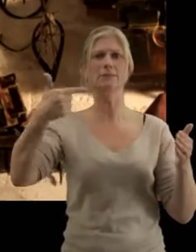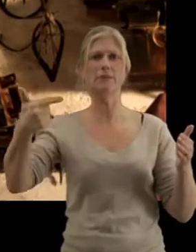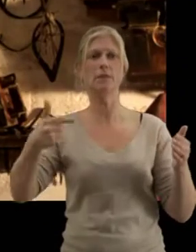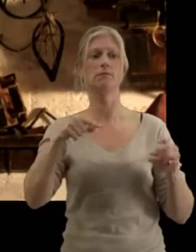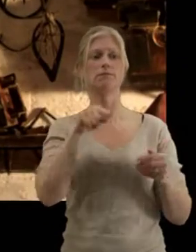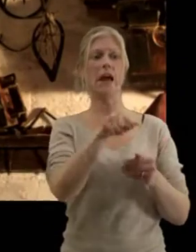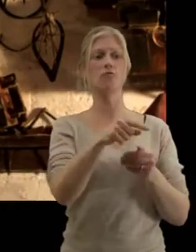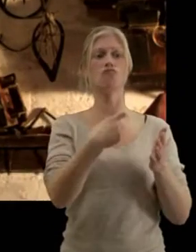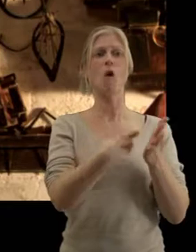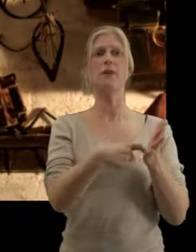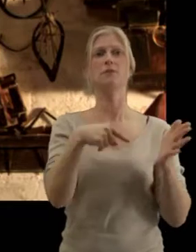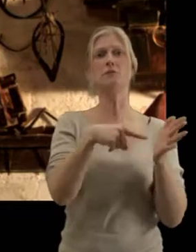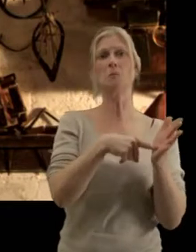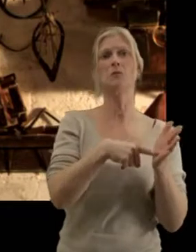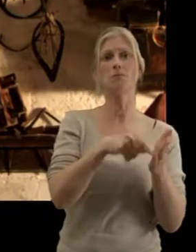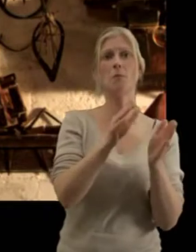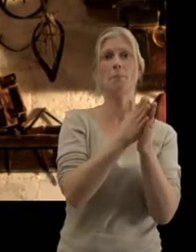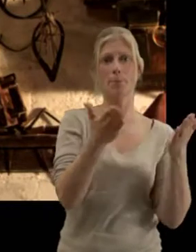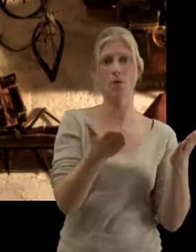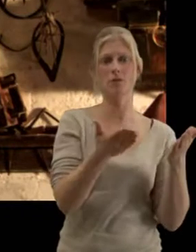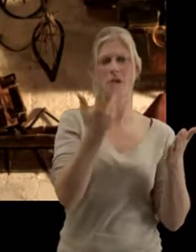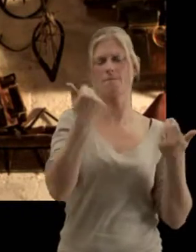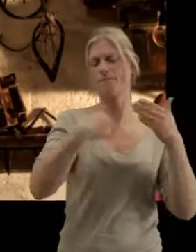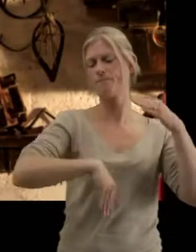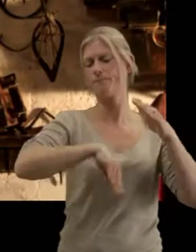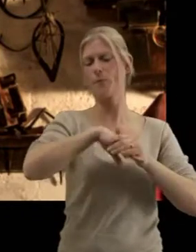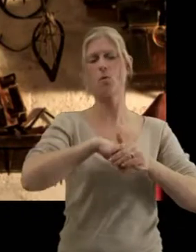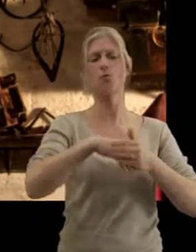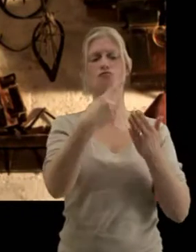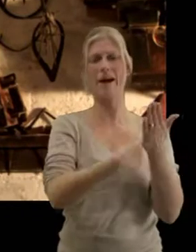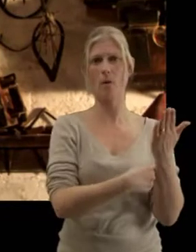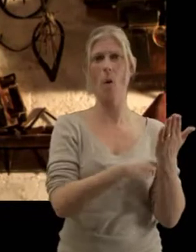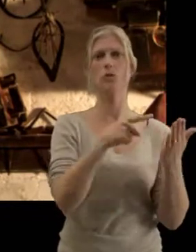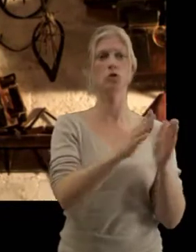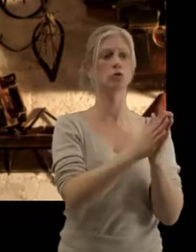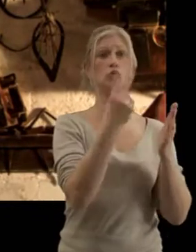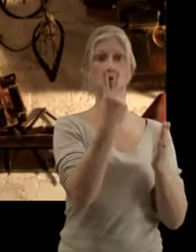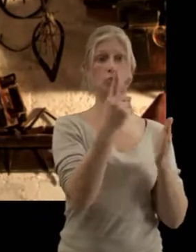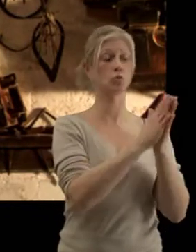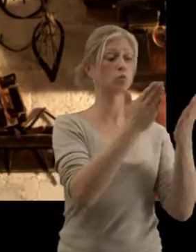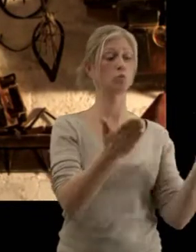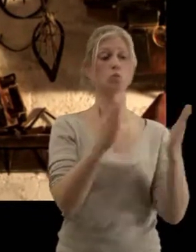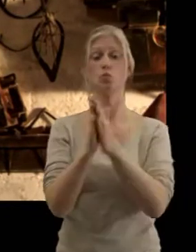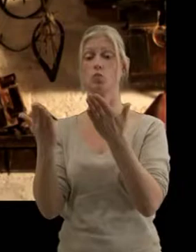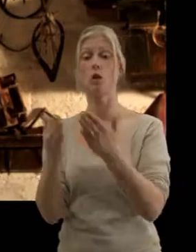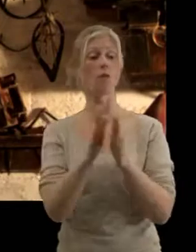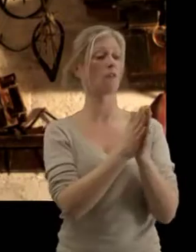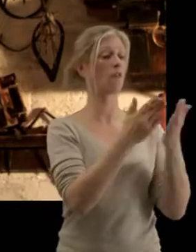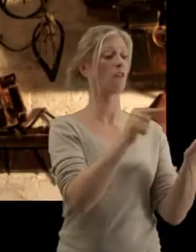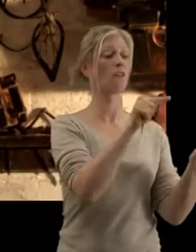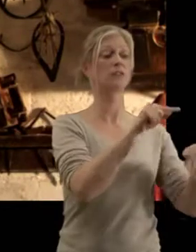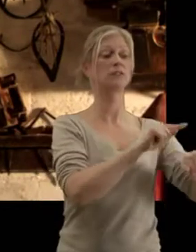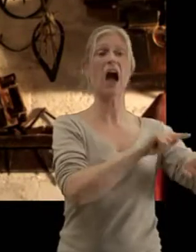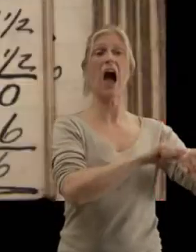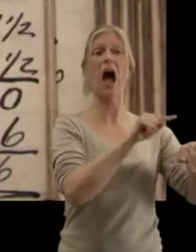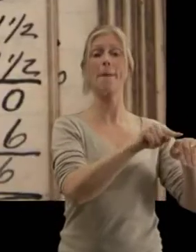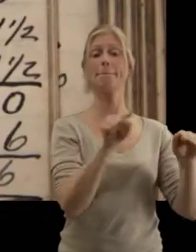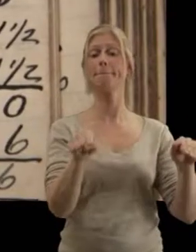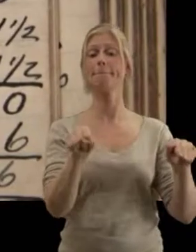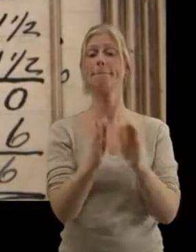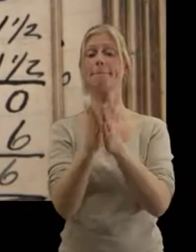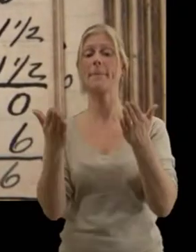Robert Thompson's ledgers. So we've got a complete record. There's 2 sets of ledgers, one with the time in and the other one